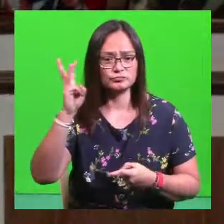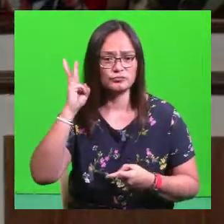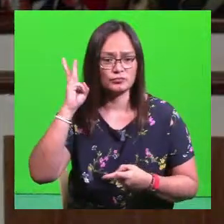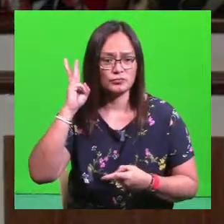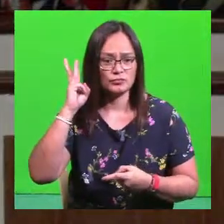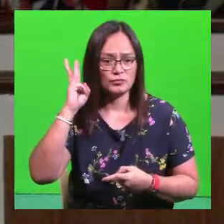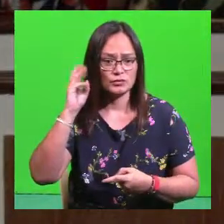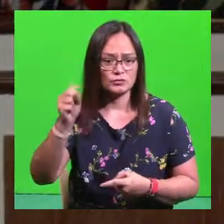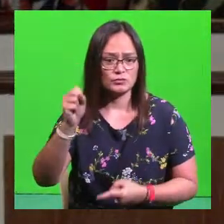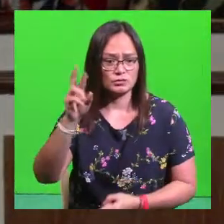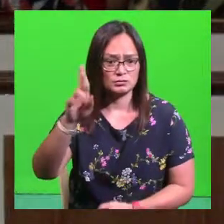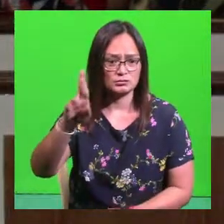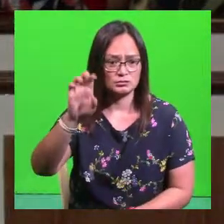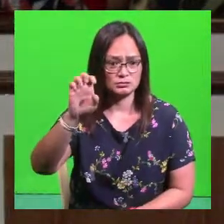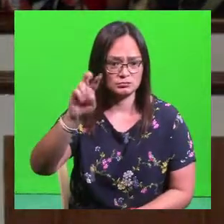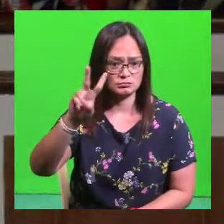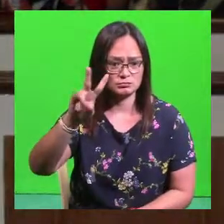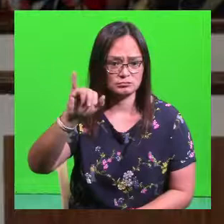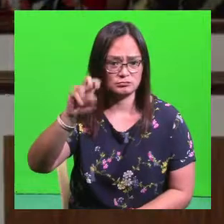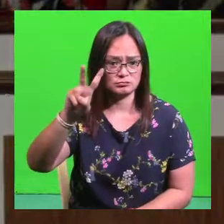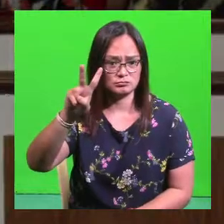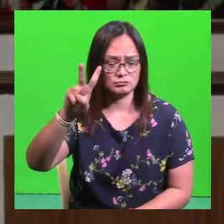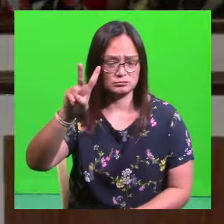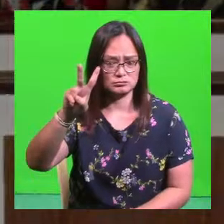again. When he suffered,